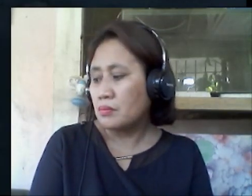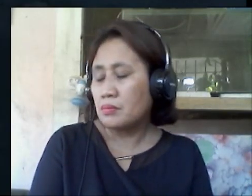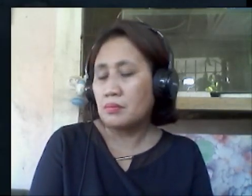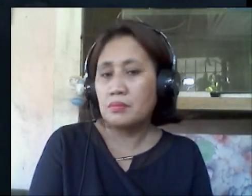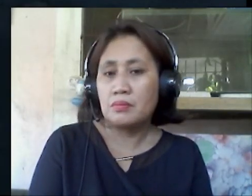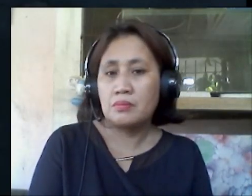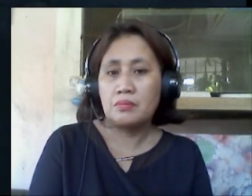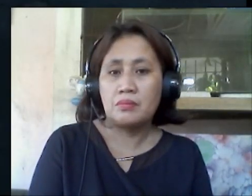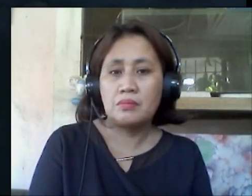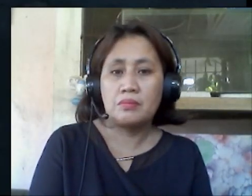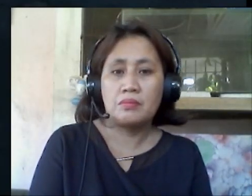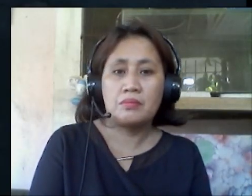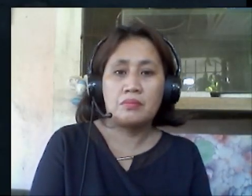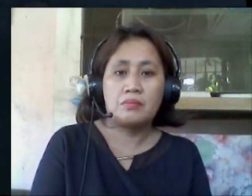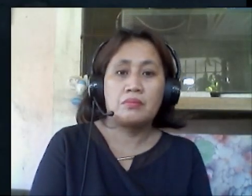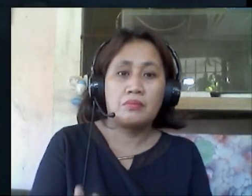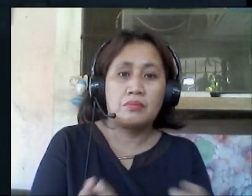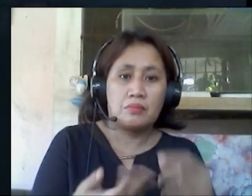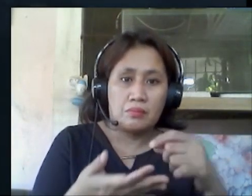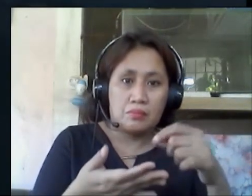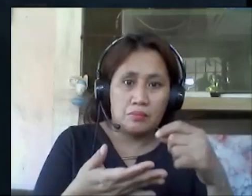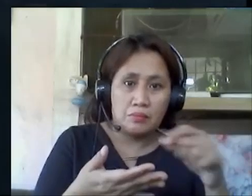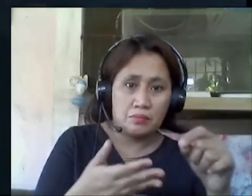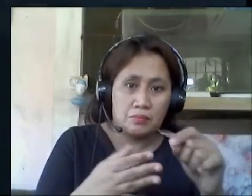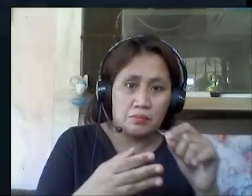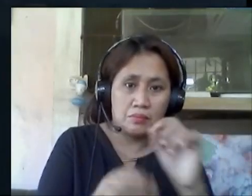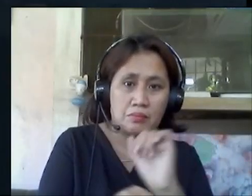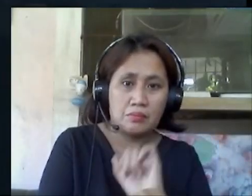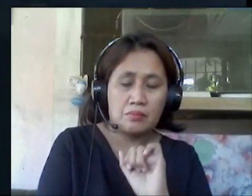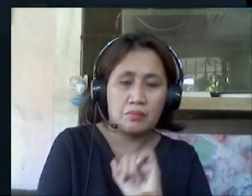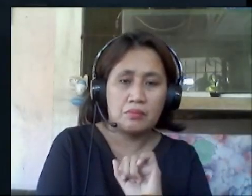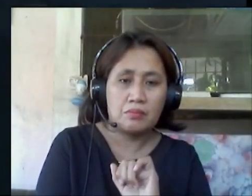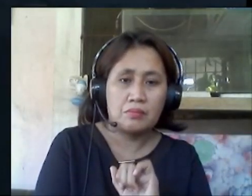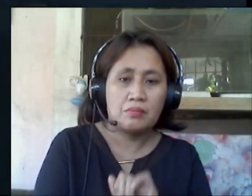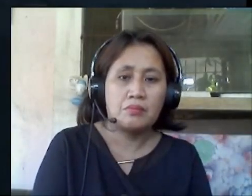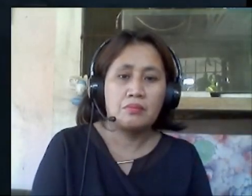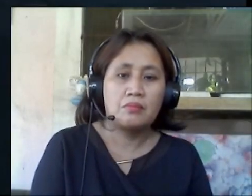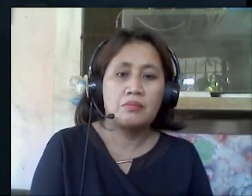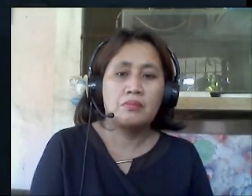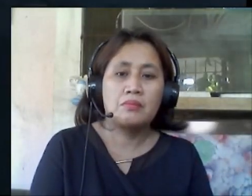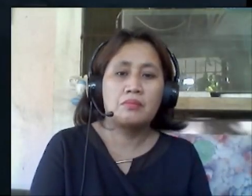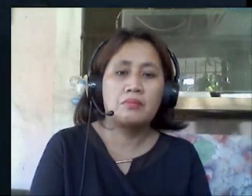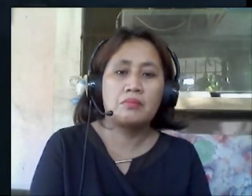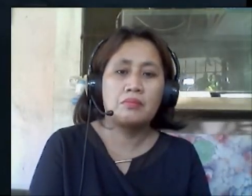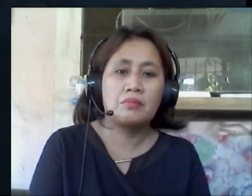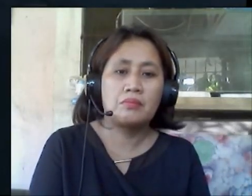It's time to check your work. Here's the answer for the riddle.